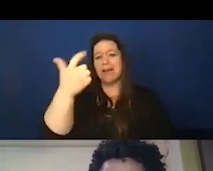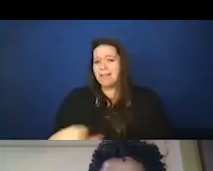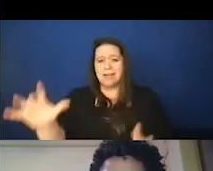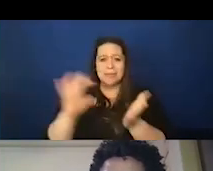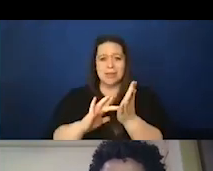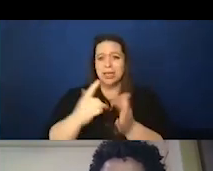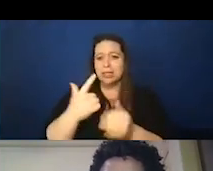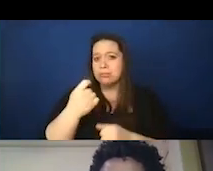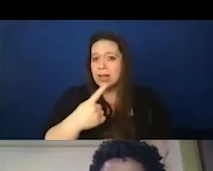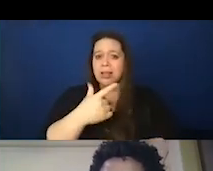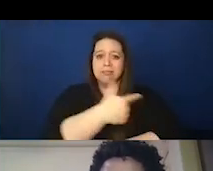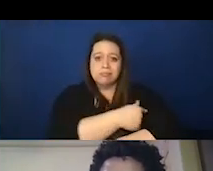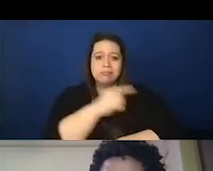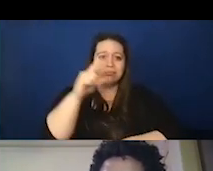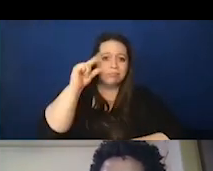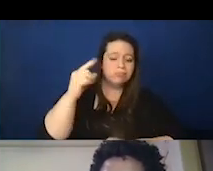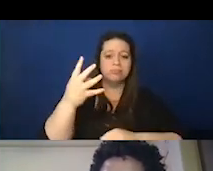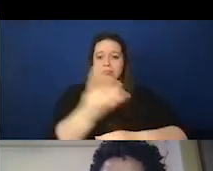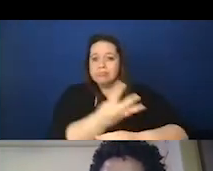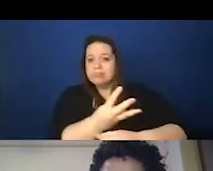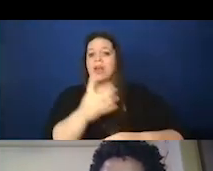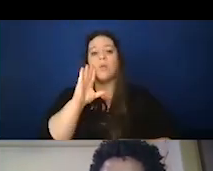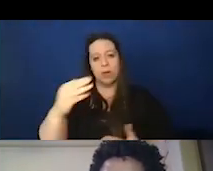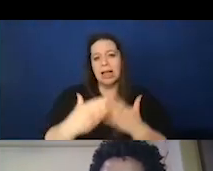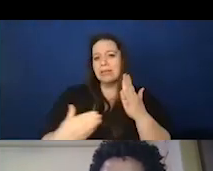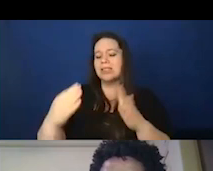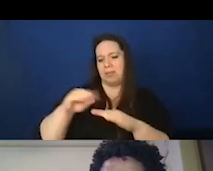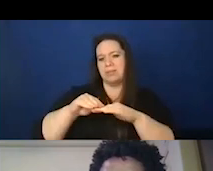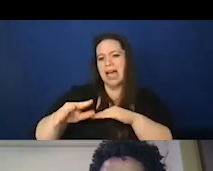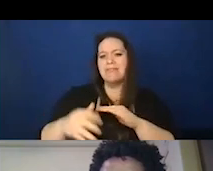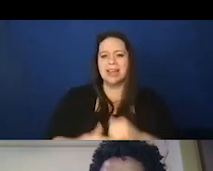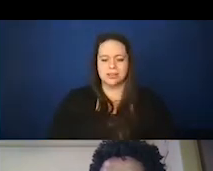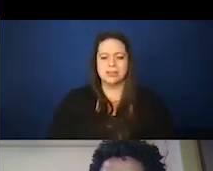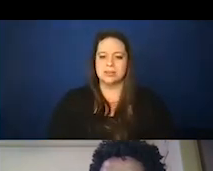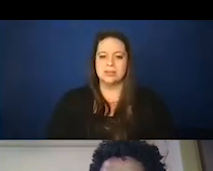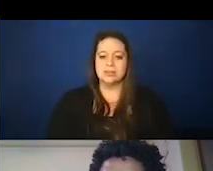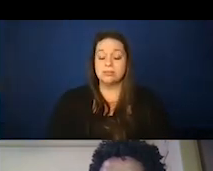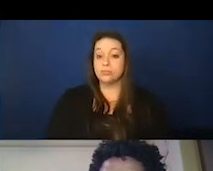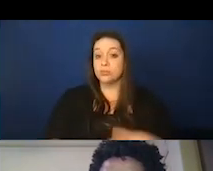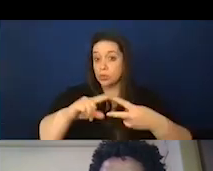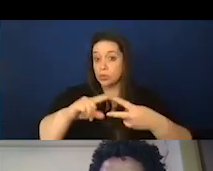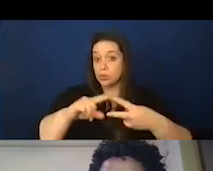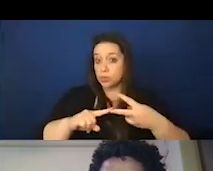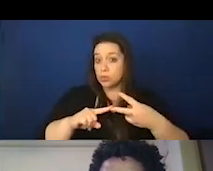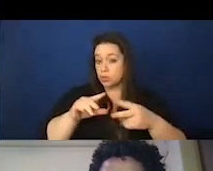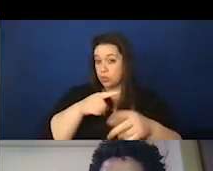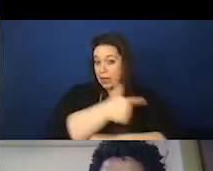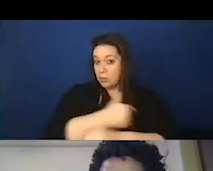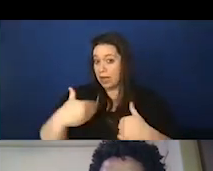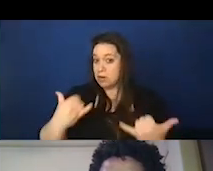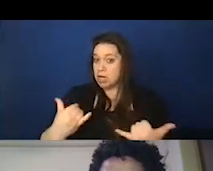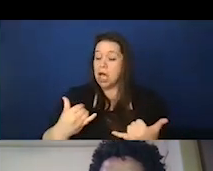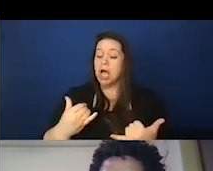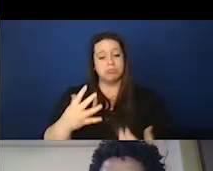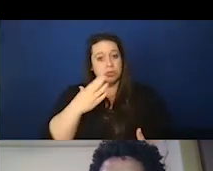you take. The good news about the two vaccines that we know of right now is that the side effects generally are pretty